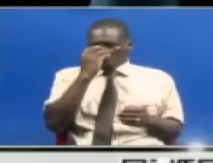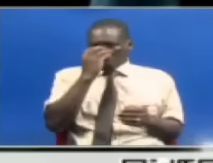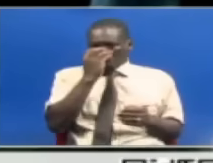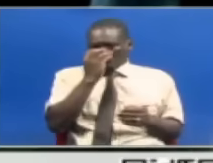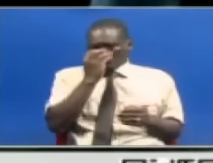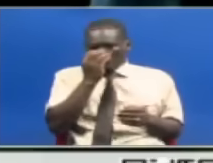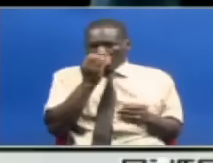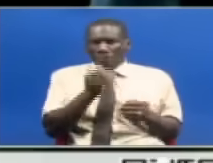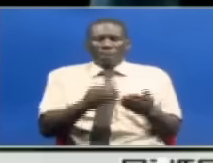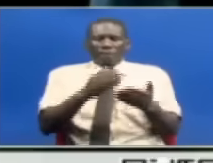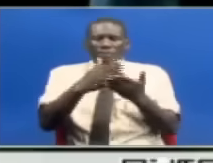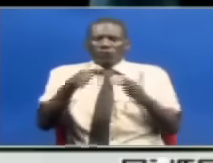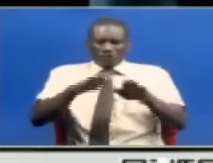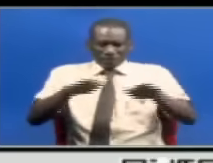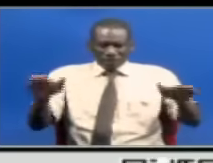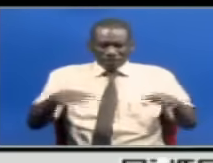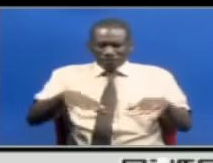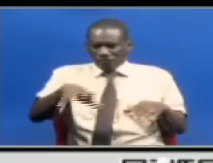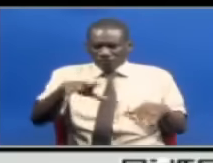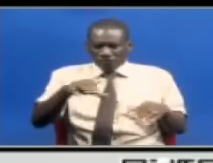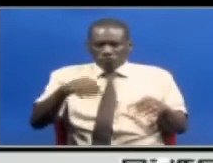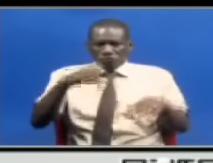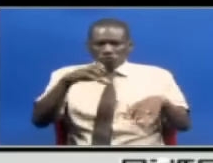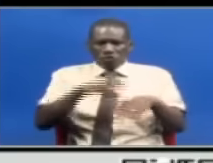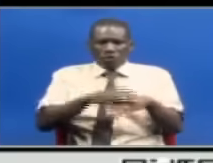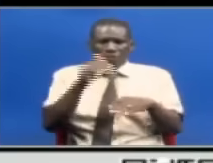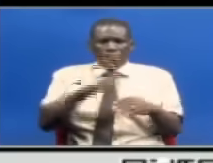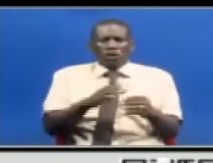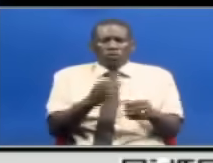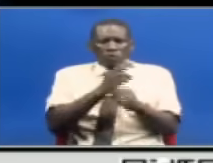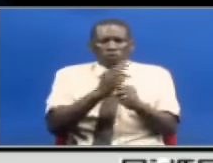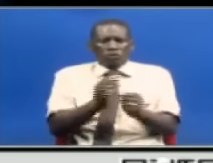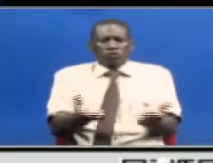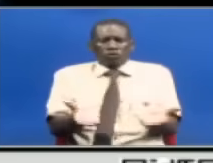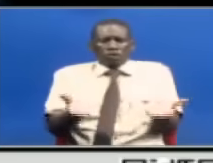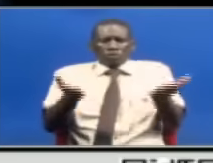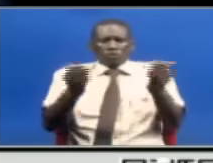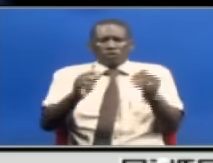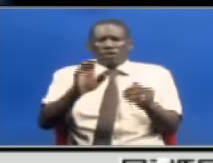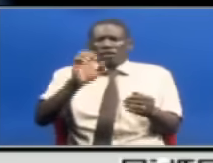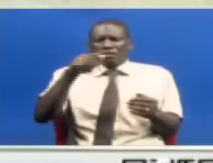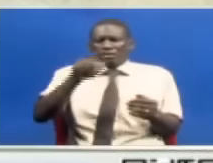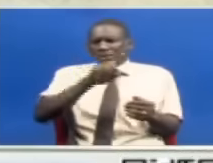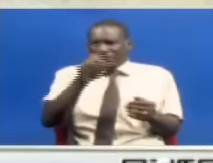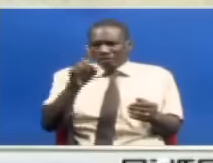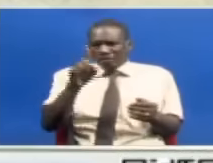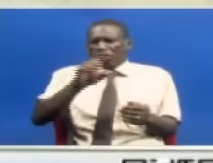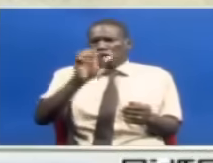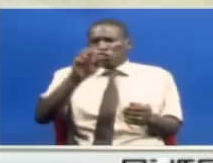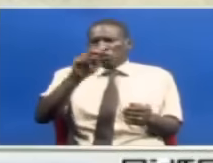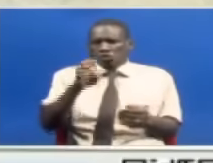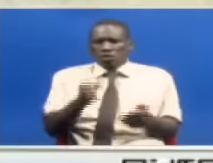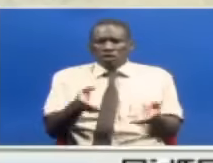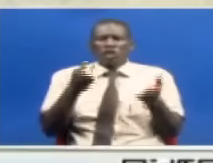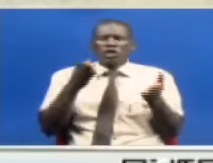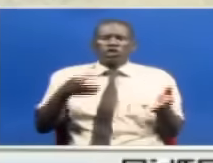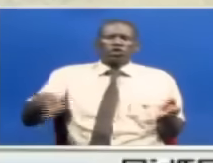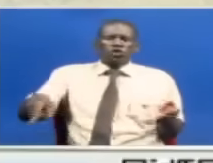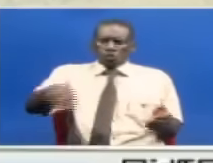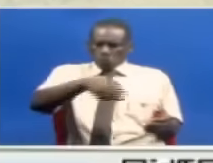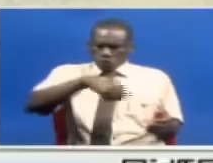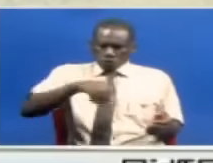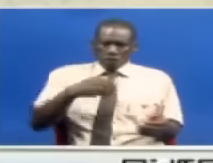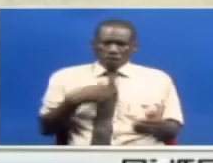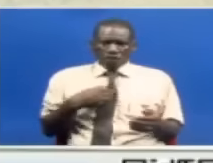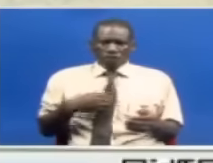of the land recovered will be used for the expansion of the EPZ zone. We have now been cleared